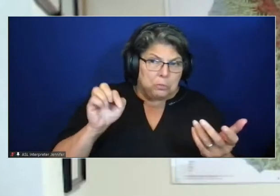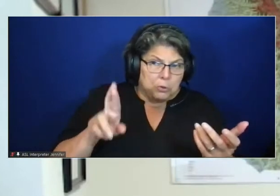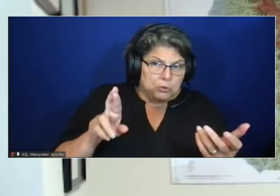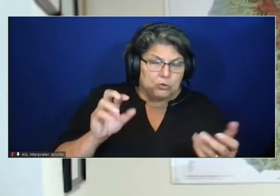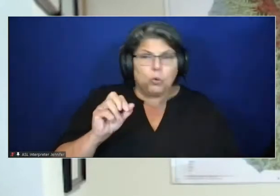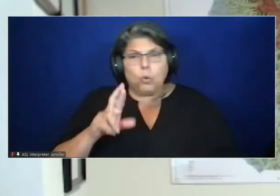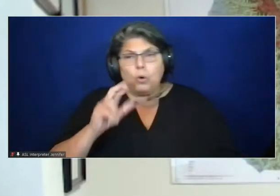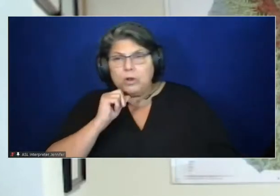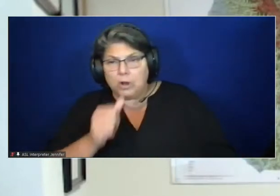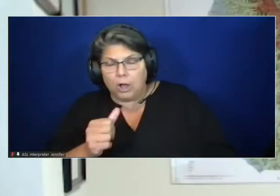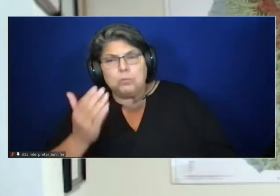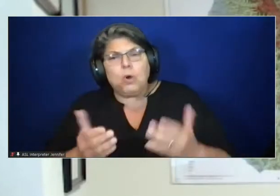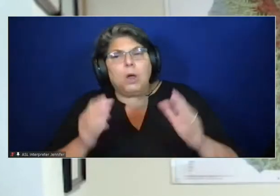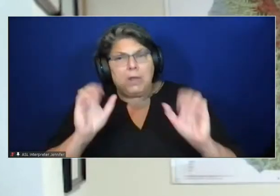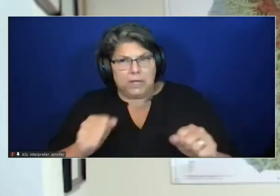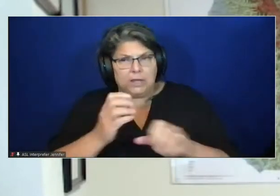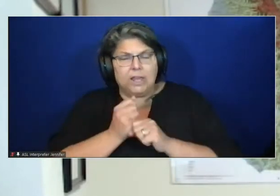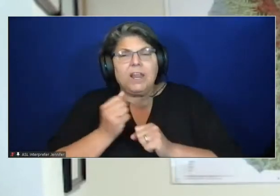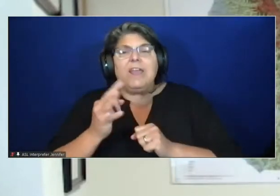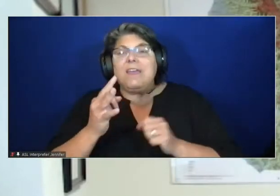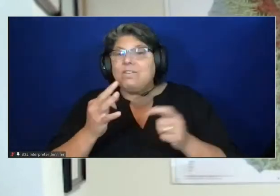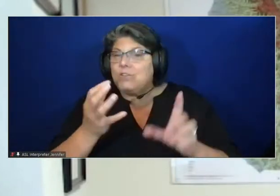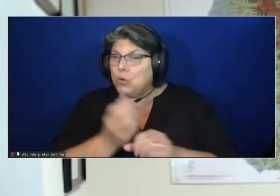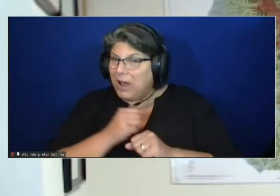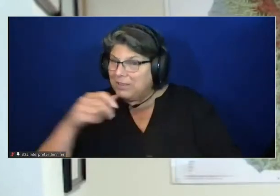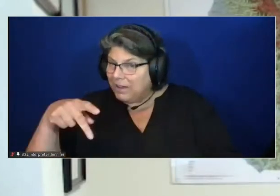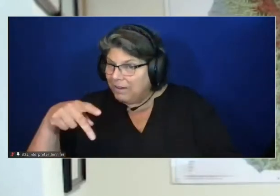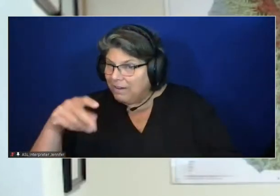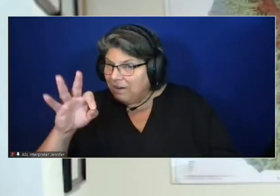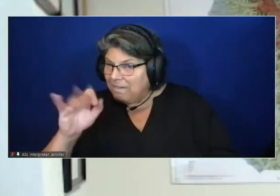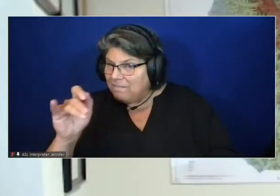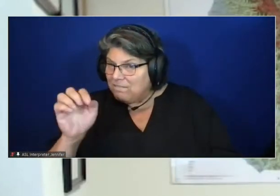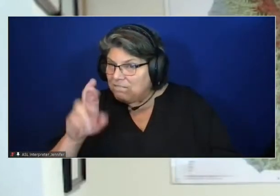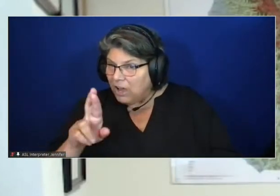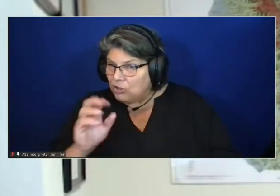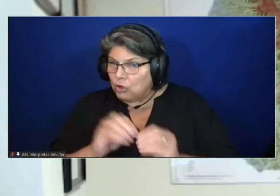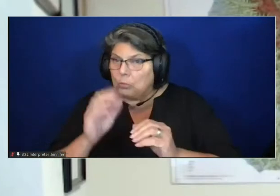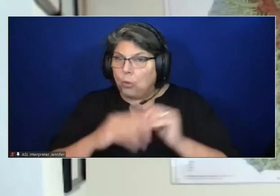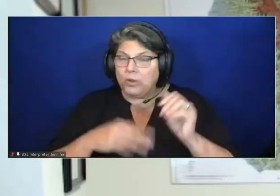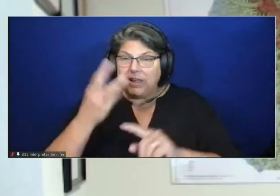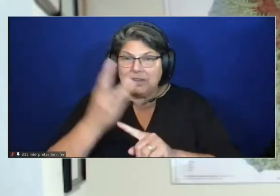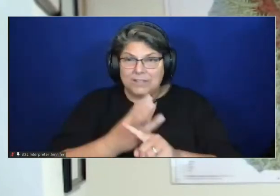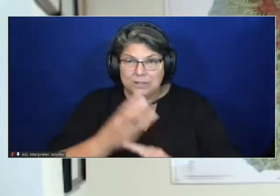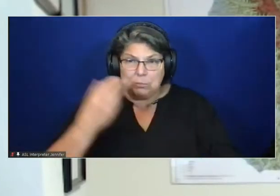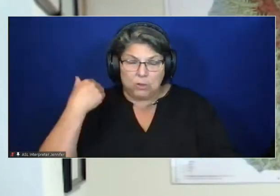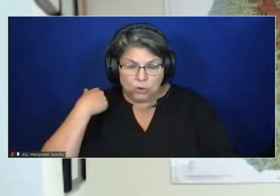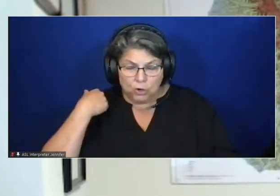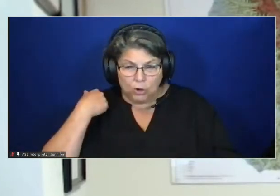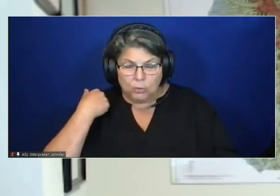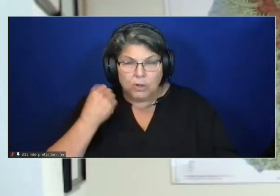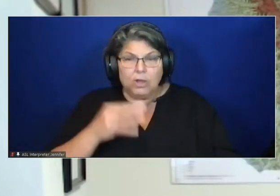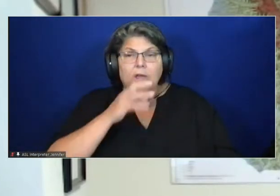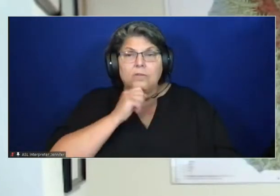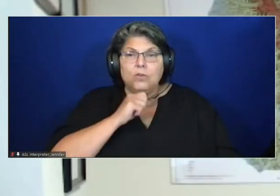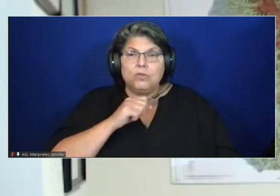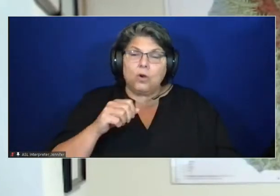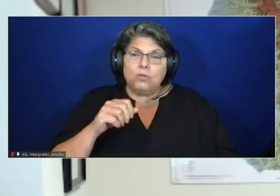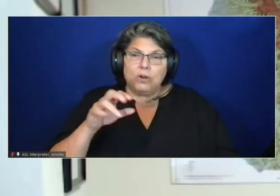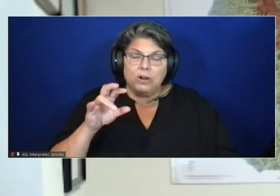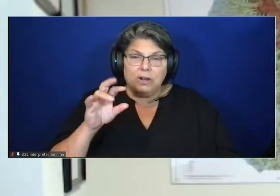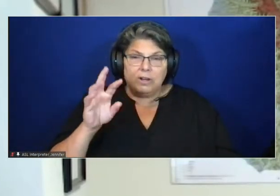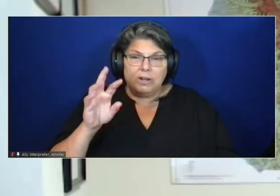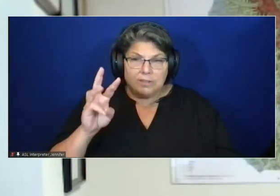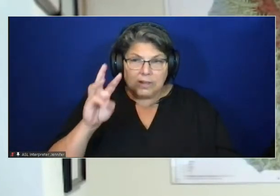a Pfizer vaccine more than 6 months ago, if you're over 65-year-old or over 50 years old with